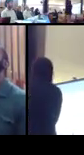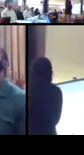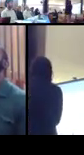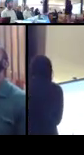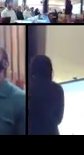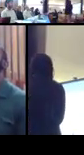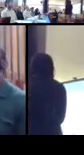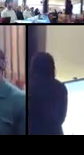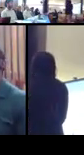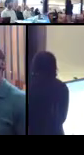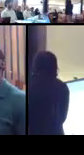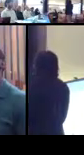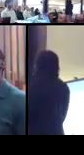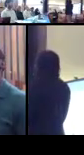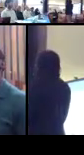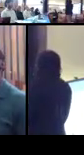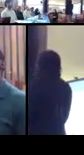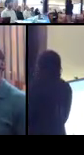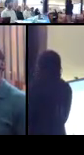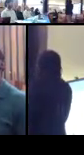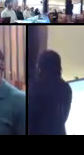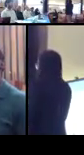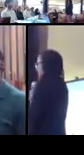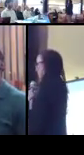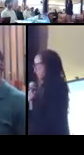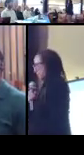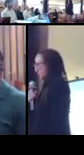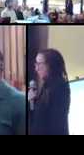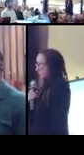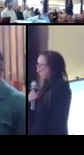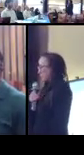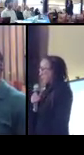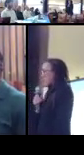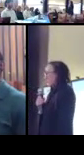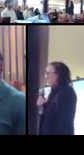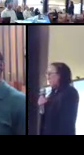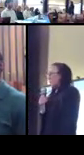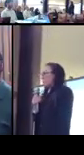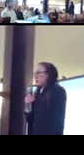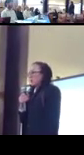move forward with the creation of the recommendation.